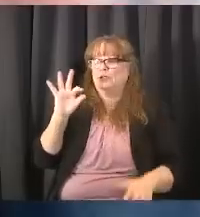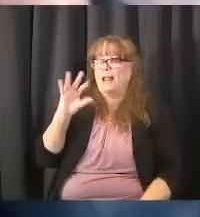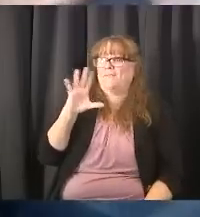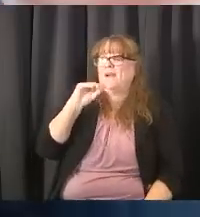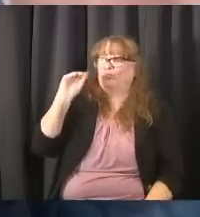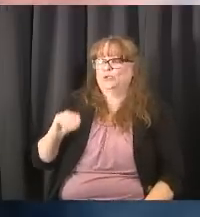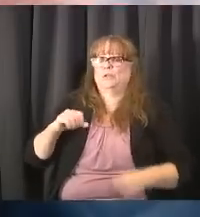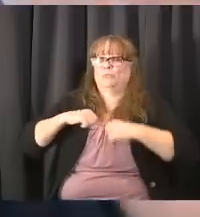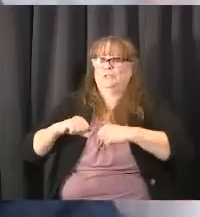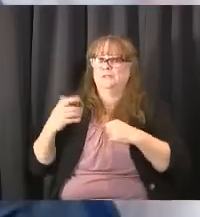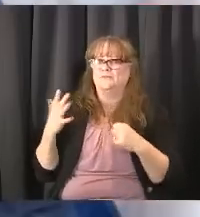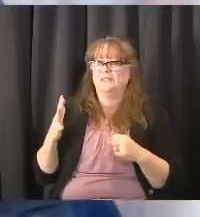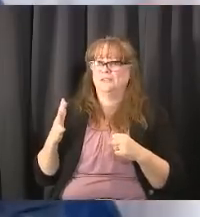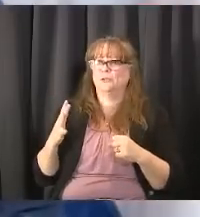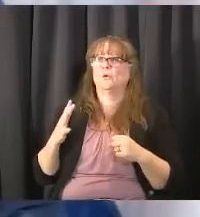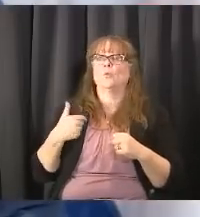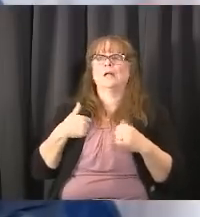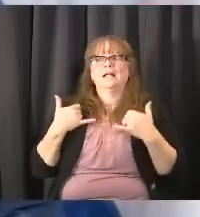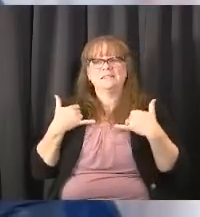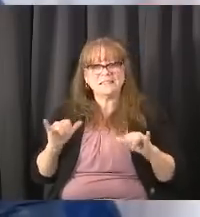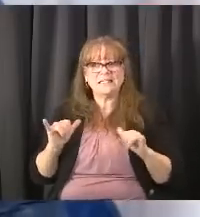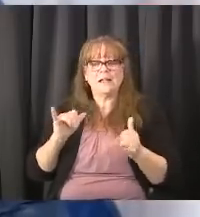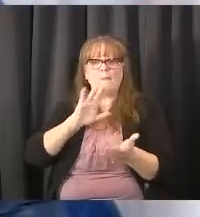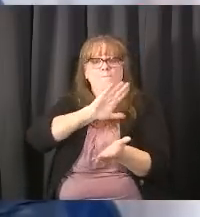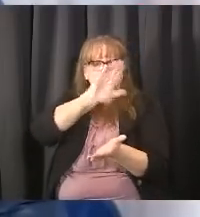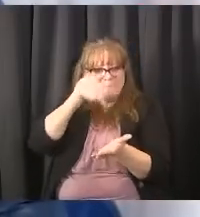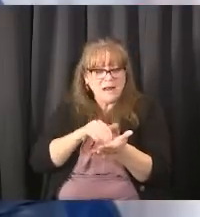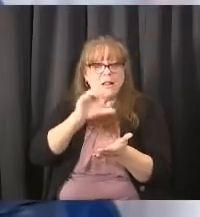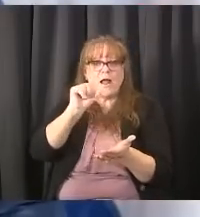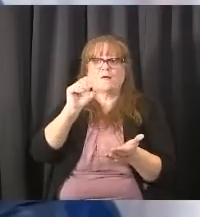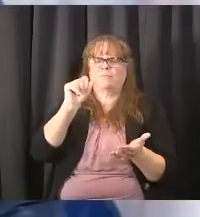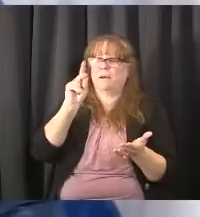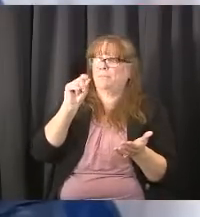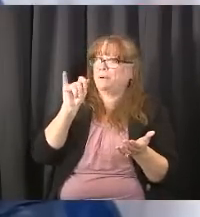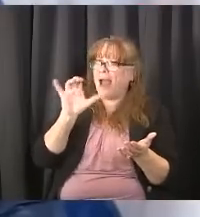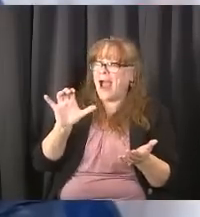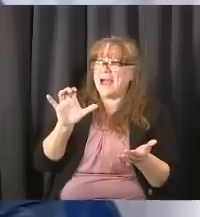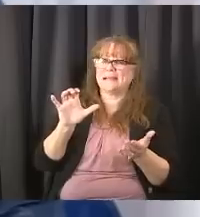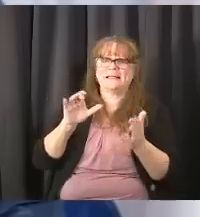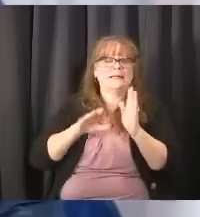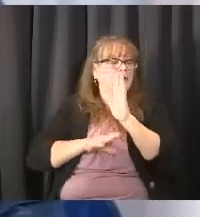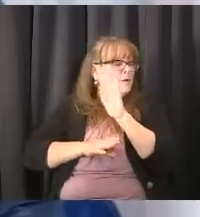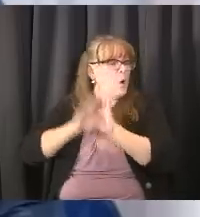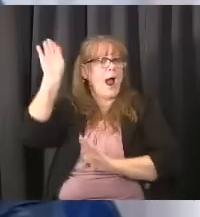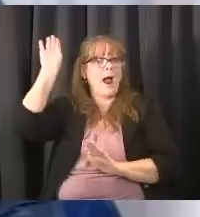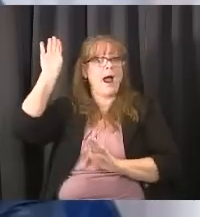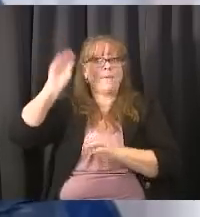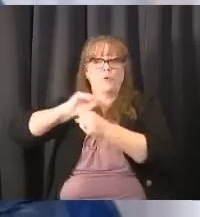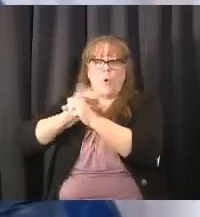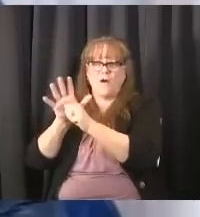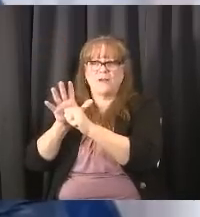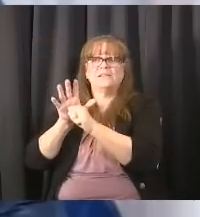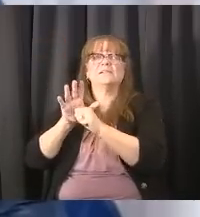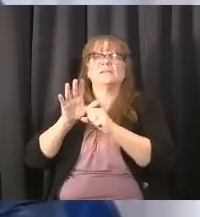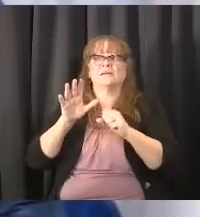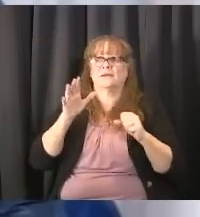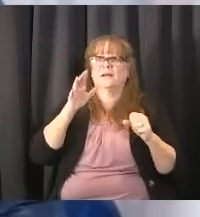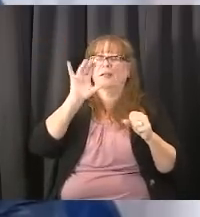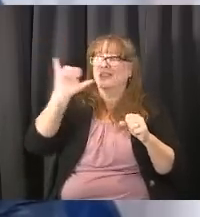national surge, most cases, most hospitalizations. We need to do our best to avoid that fate here in Colorado by